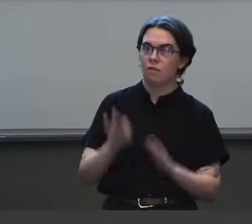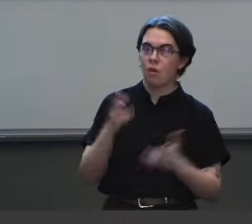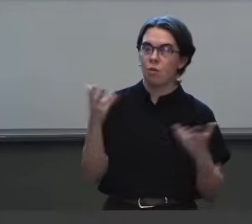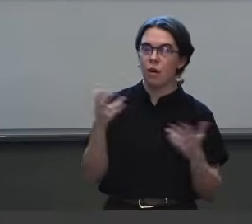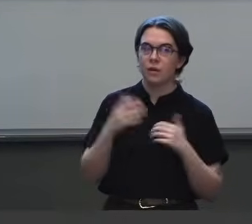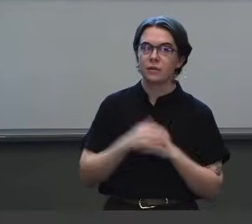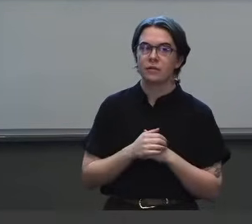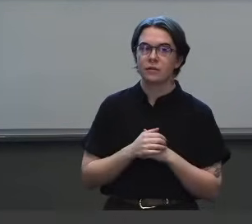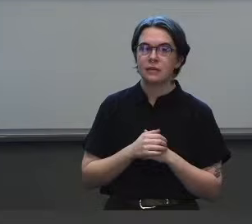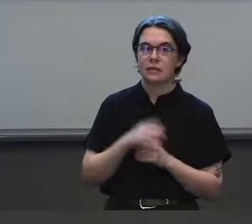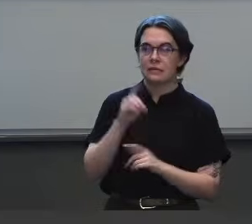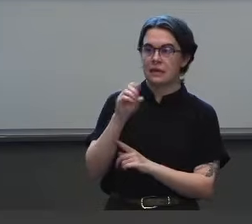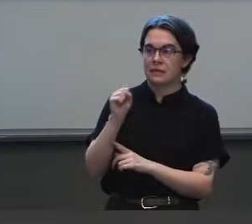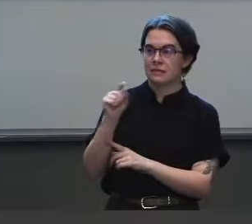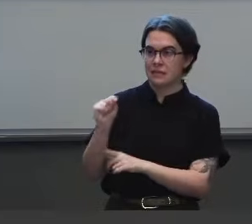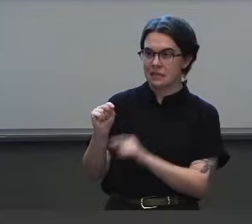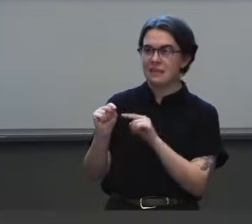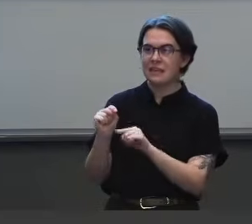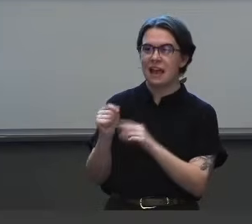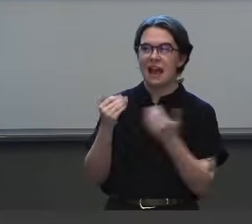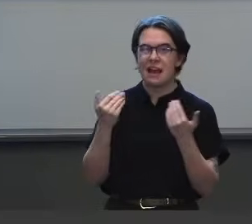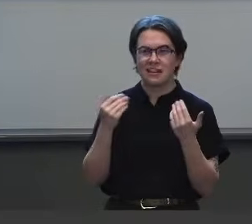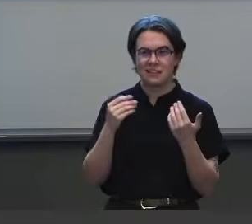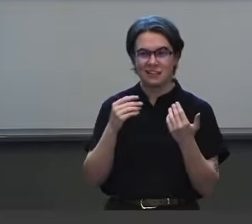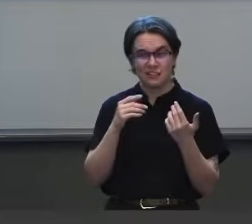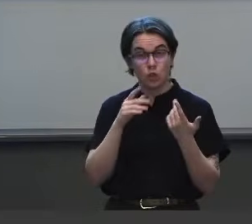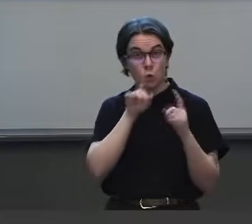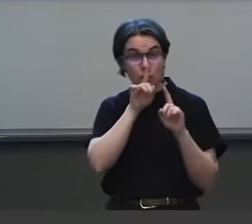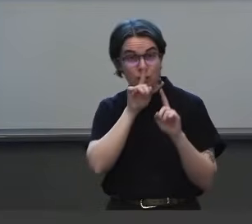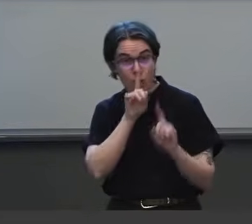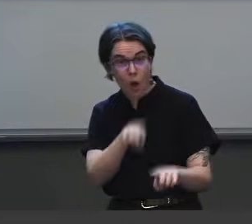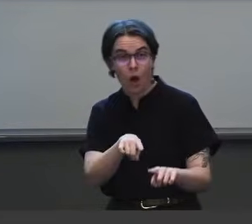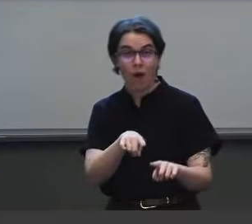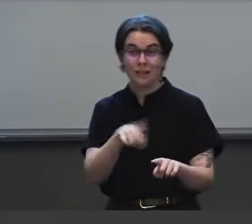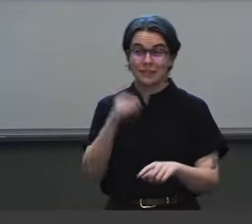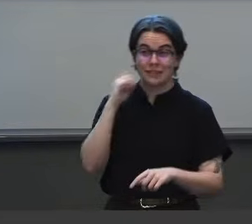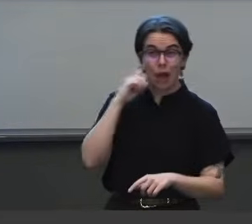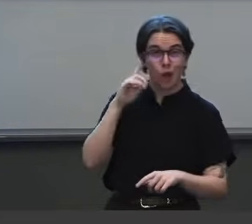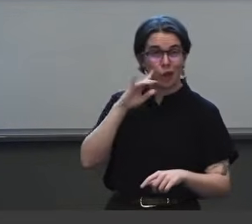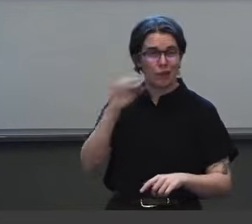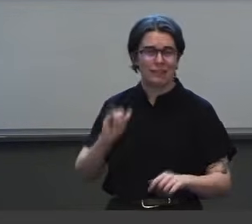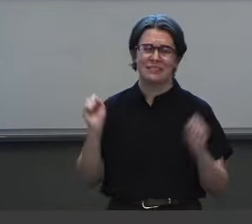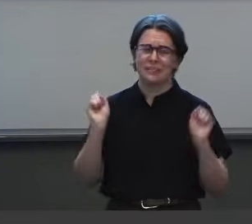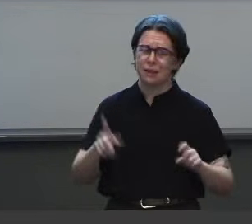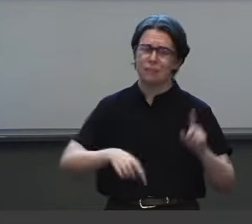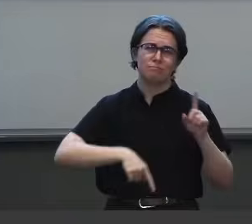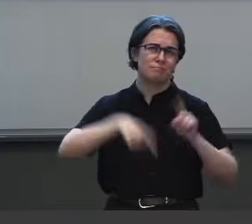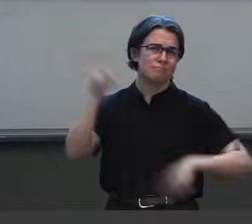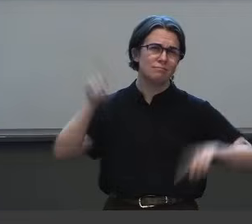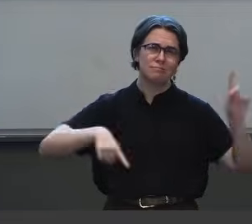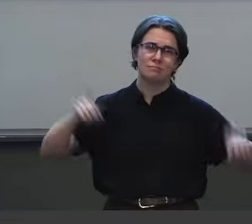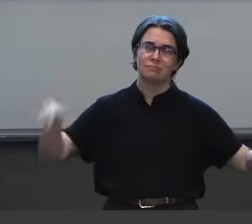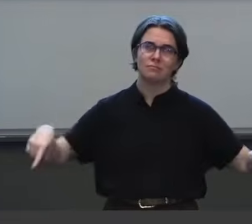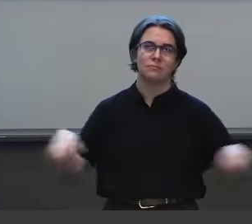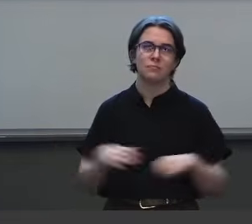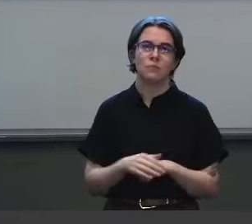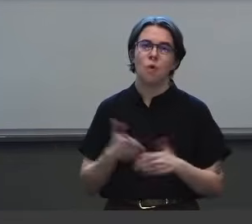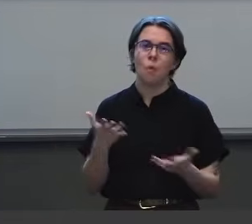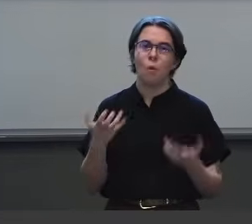presents with variable reactions, behaviors, and nature of sounds. So I just want to present a few